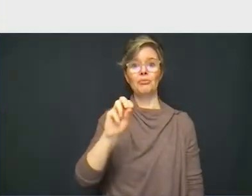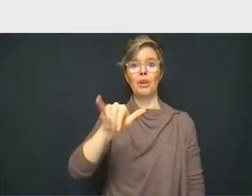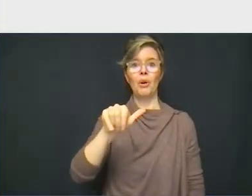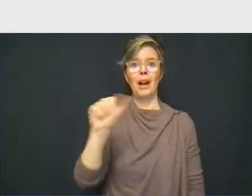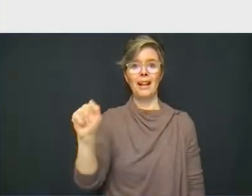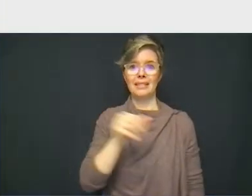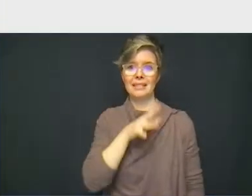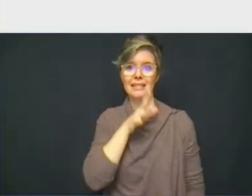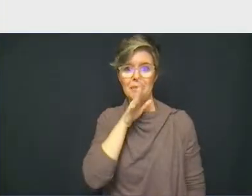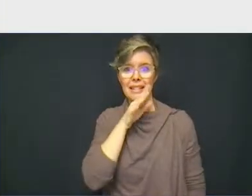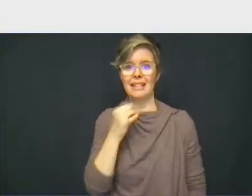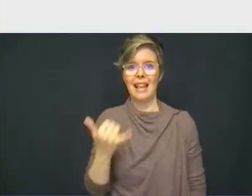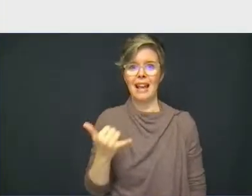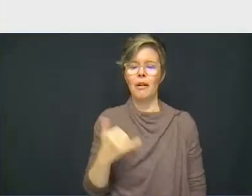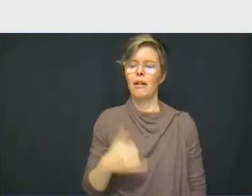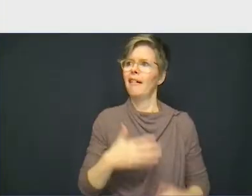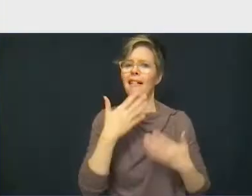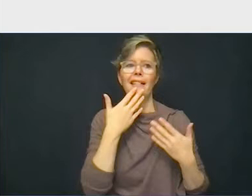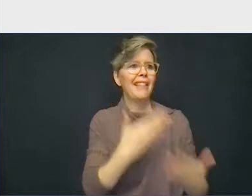to this today.